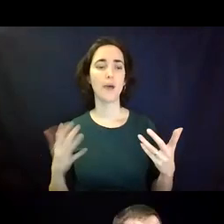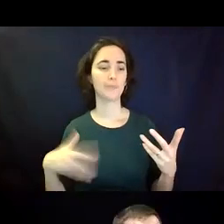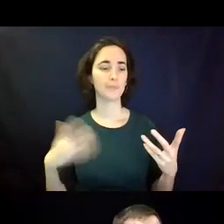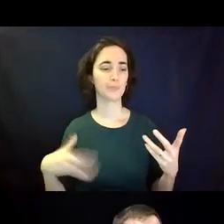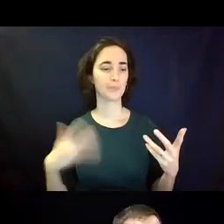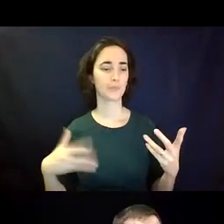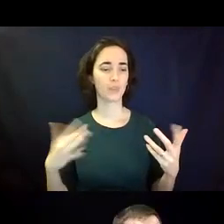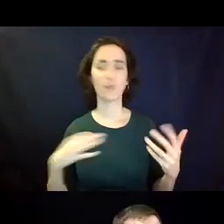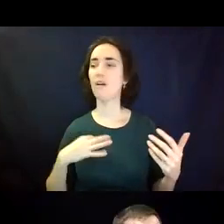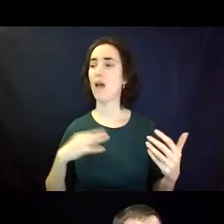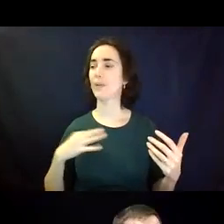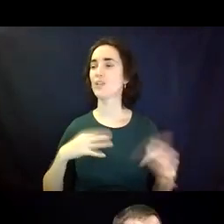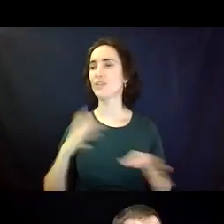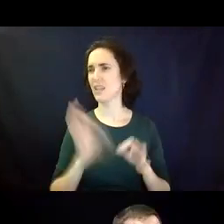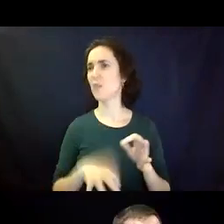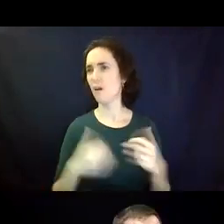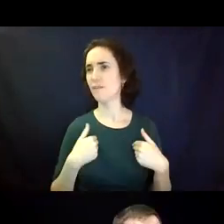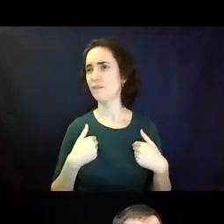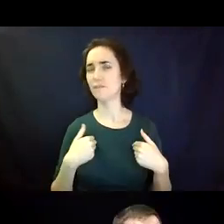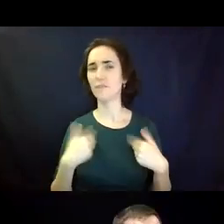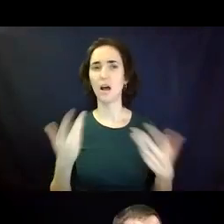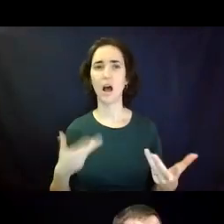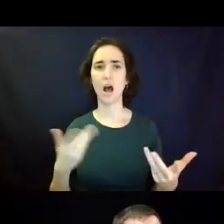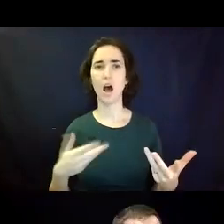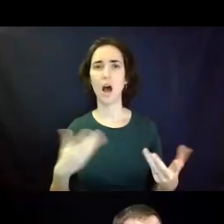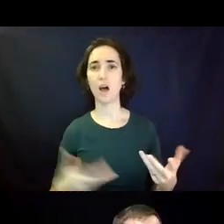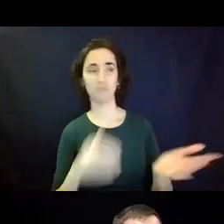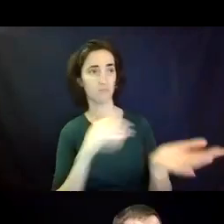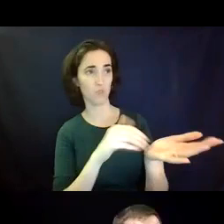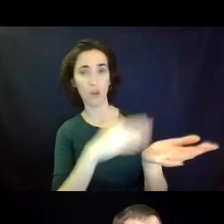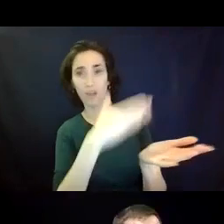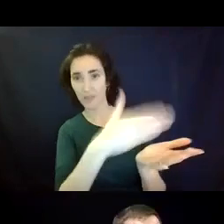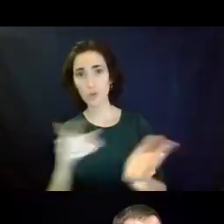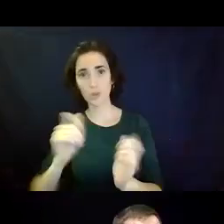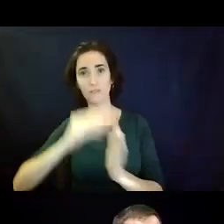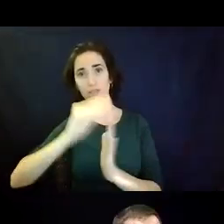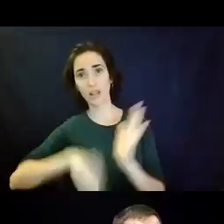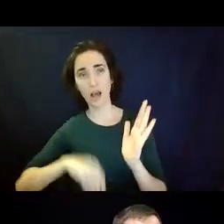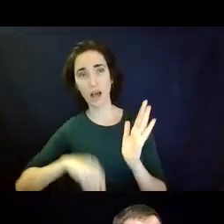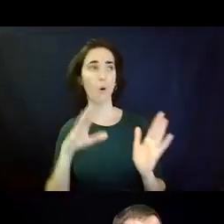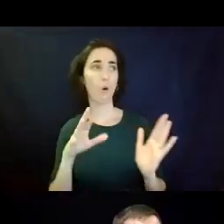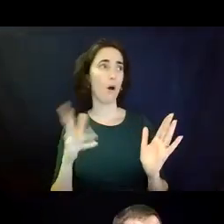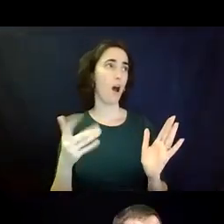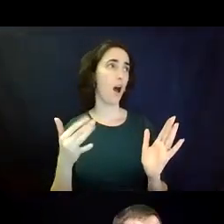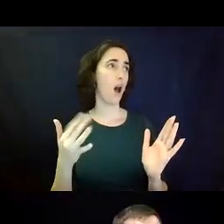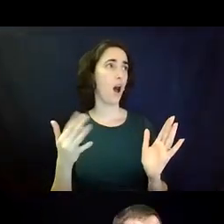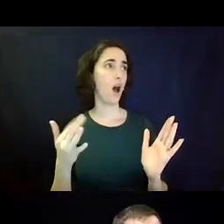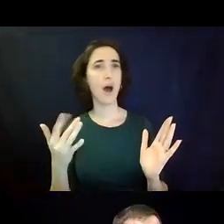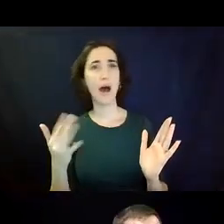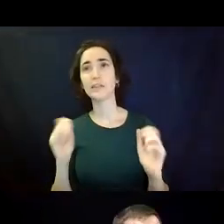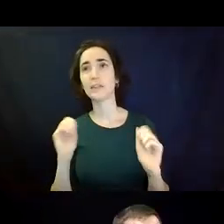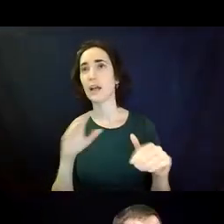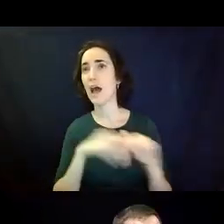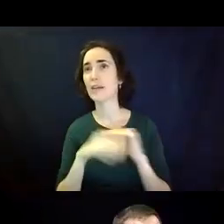application for this. You can fill it out with the provider, or you can access it online,